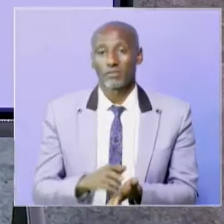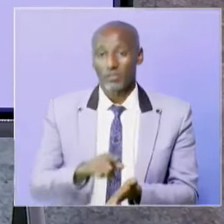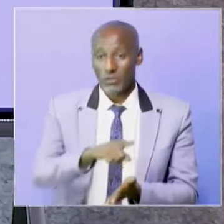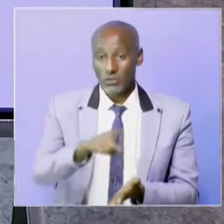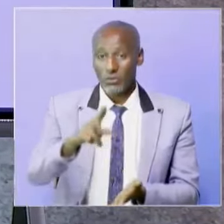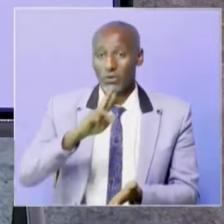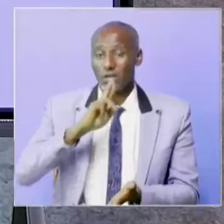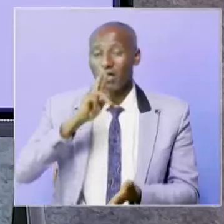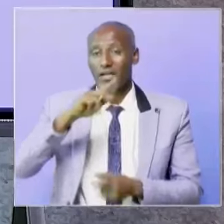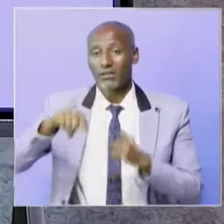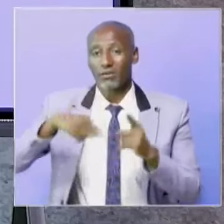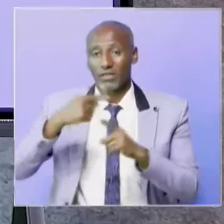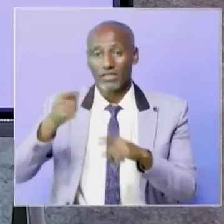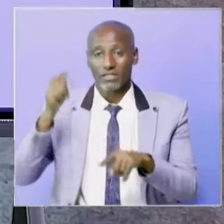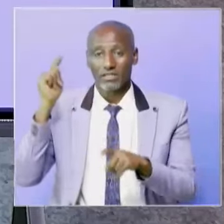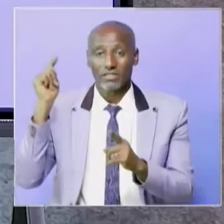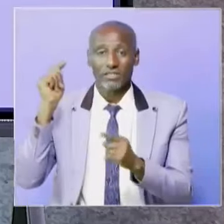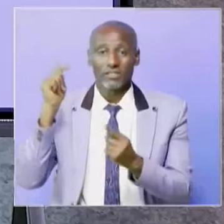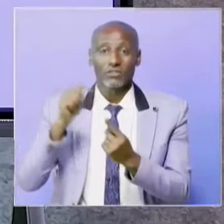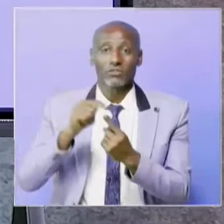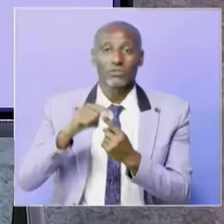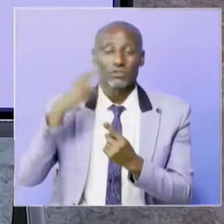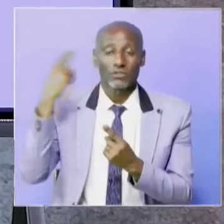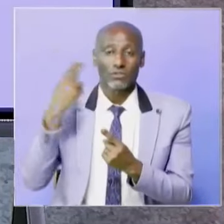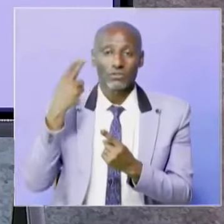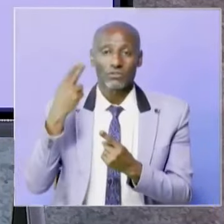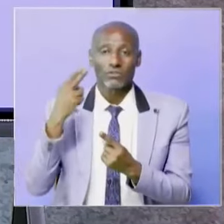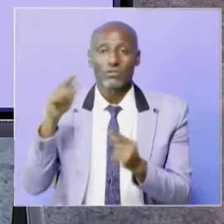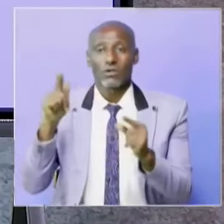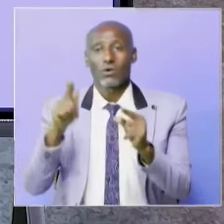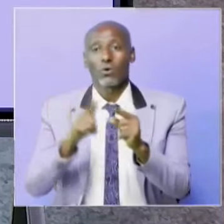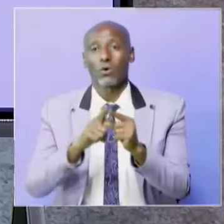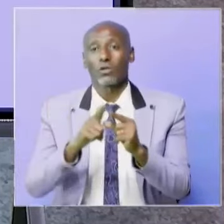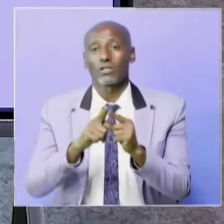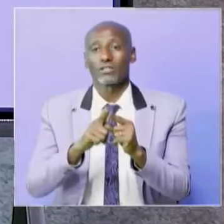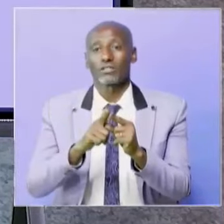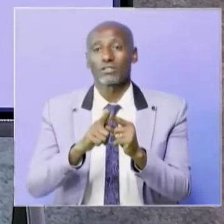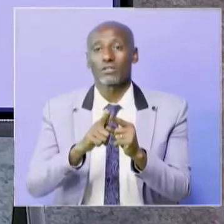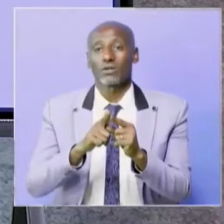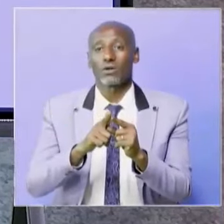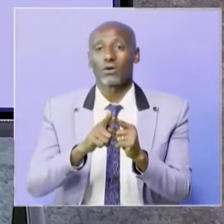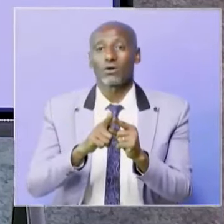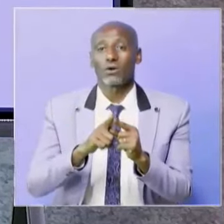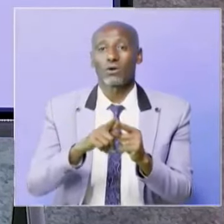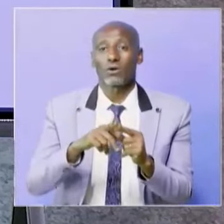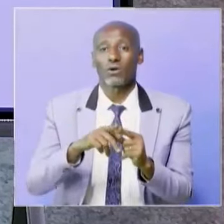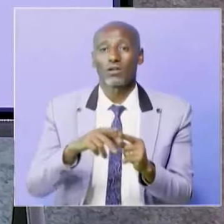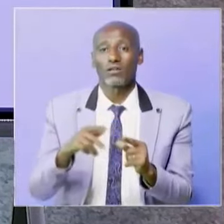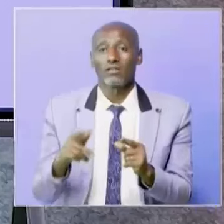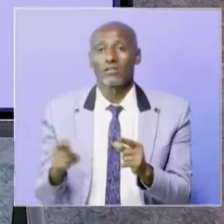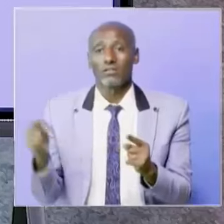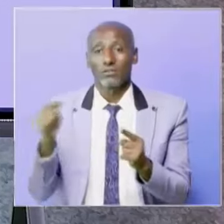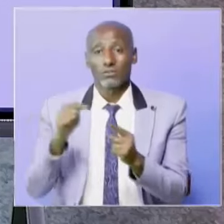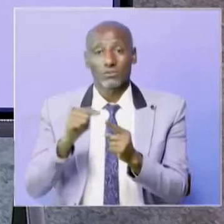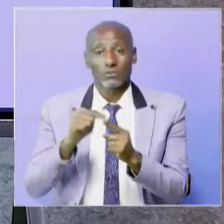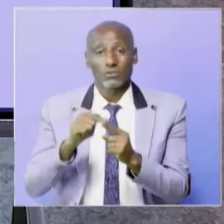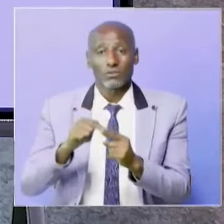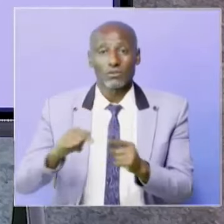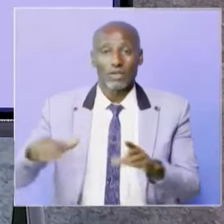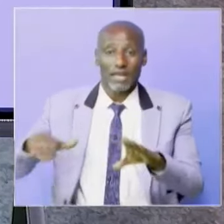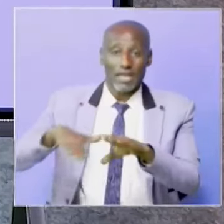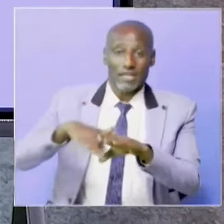use some important words or maybe phrases which you use to introduce yourself and to introduce others.